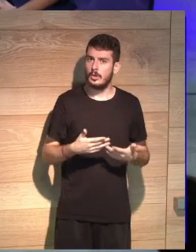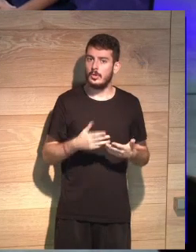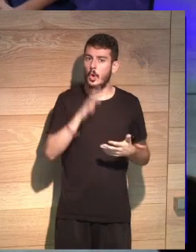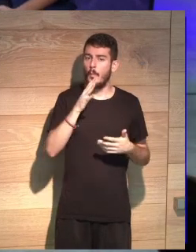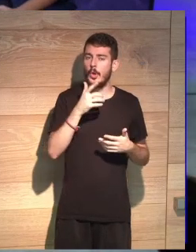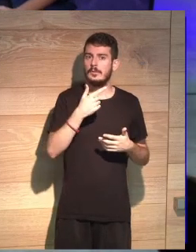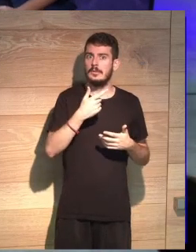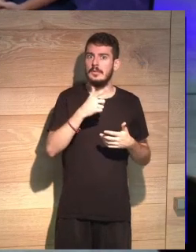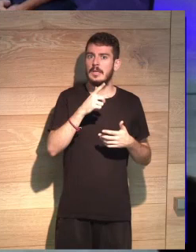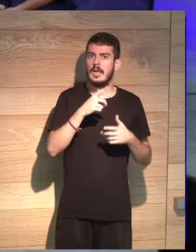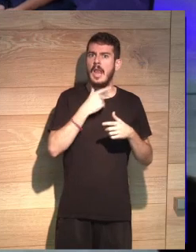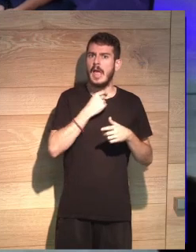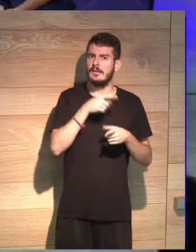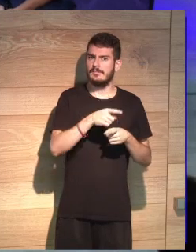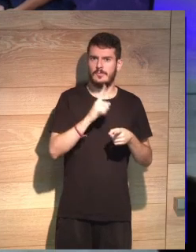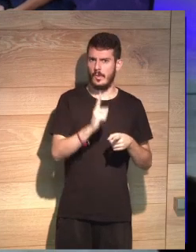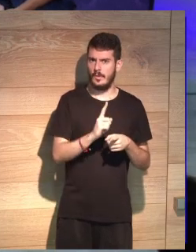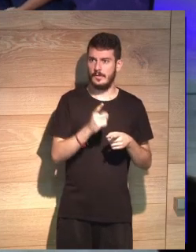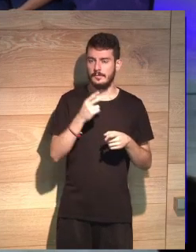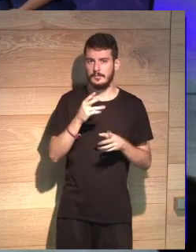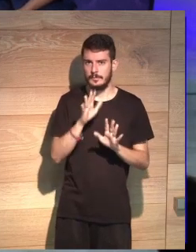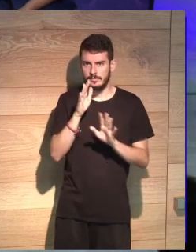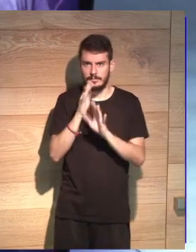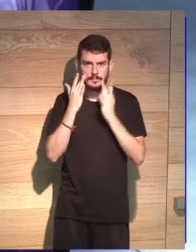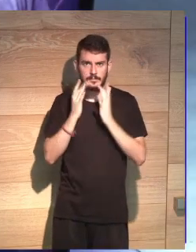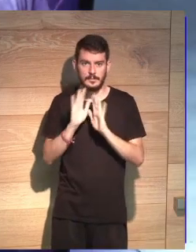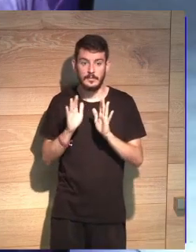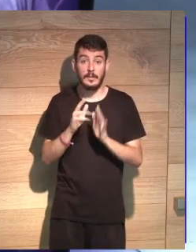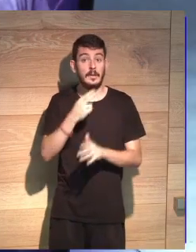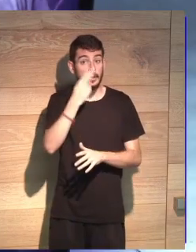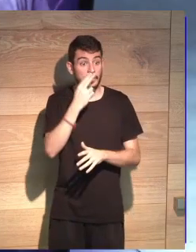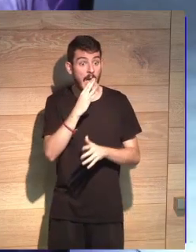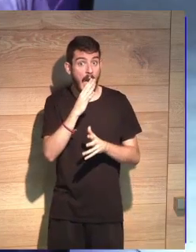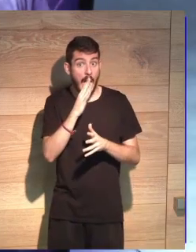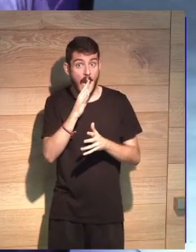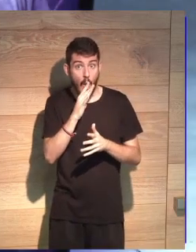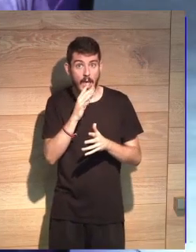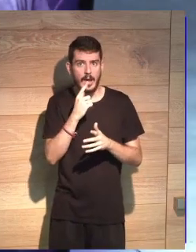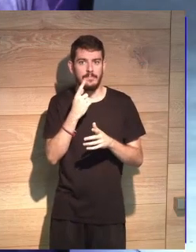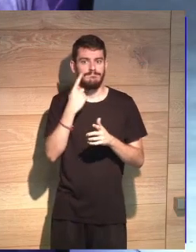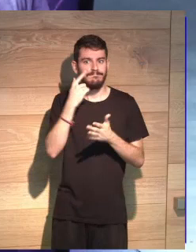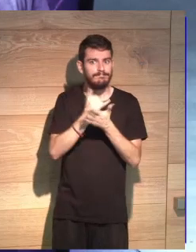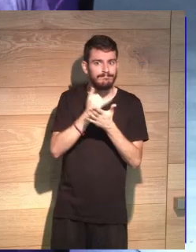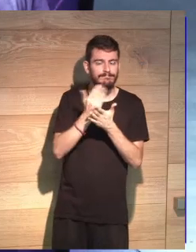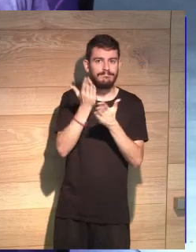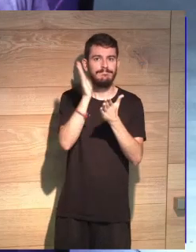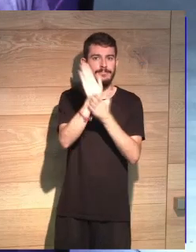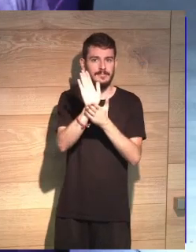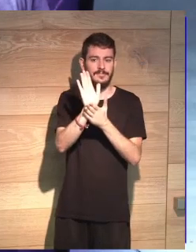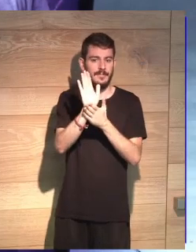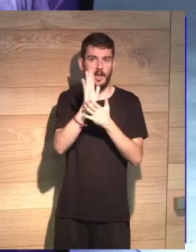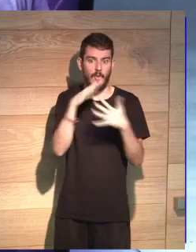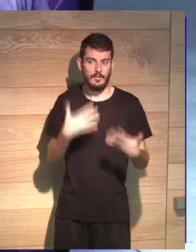system, so that we share just because we want to share, not because we want any likes. And they said, that's interesting. And now